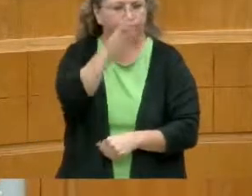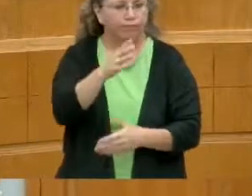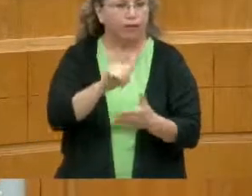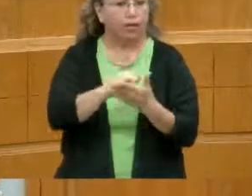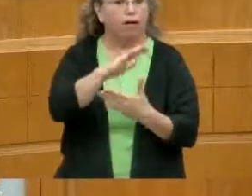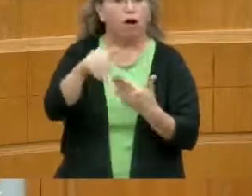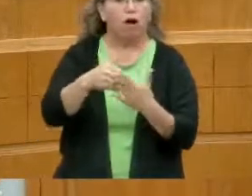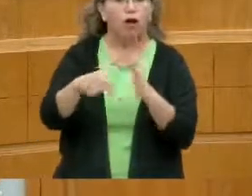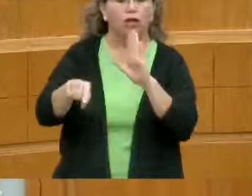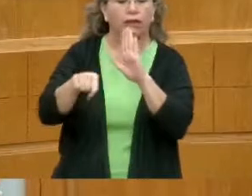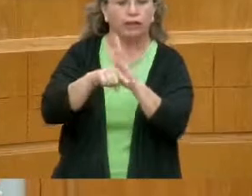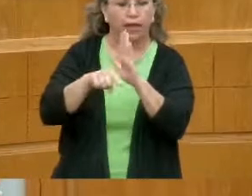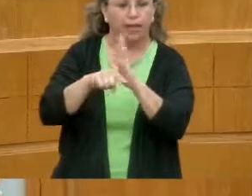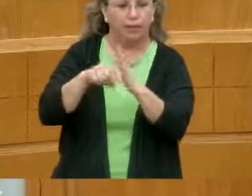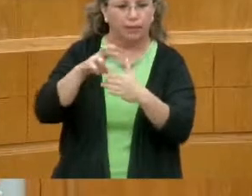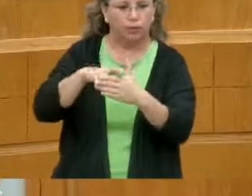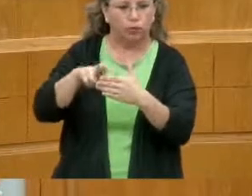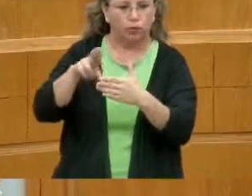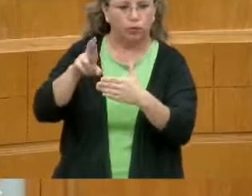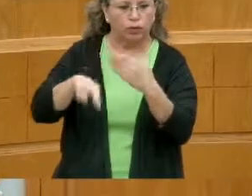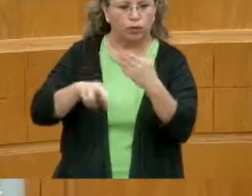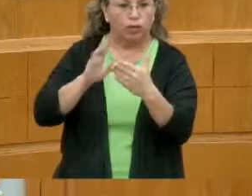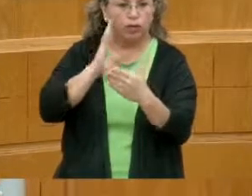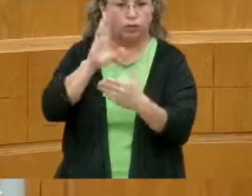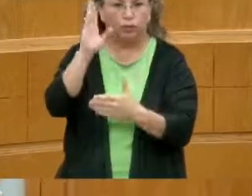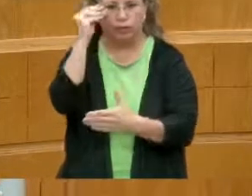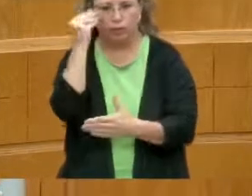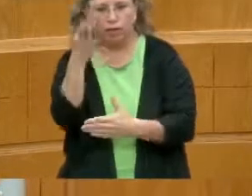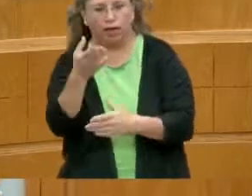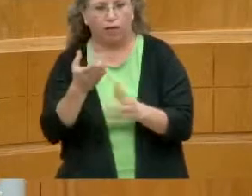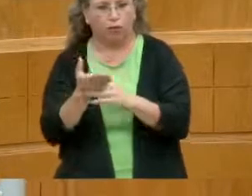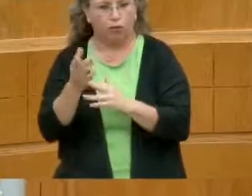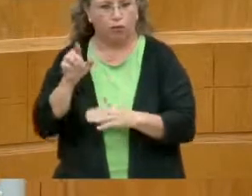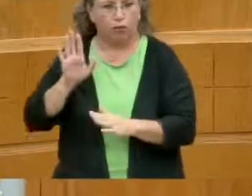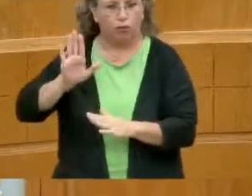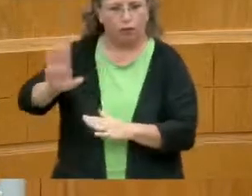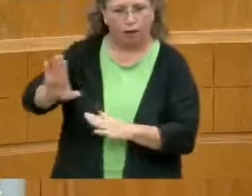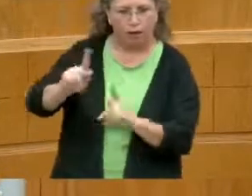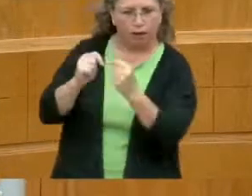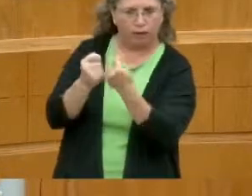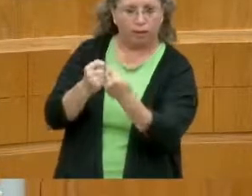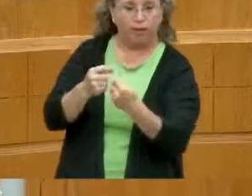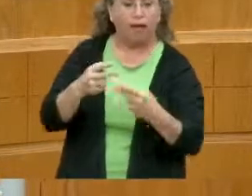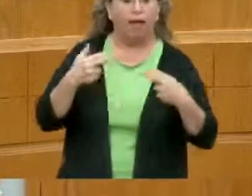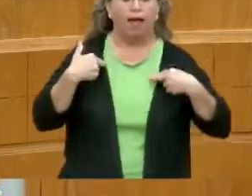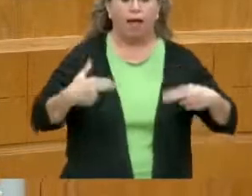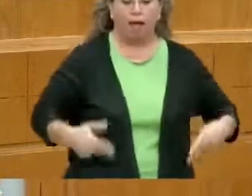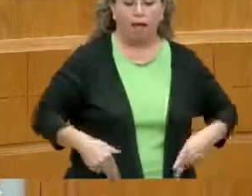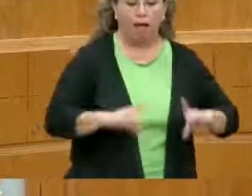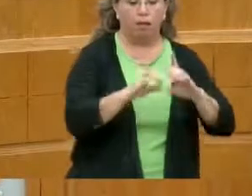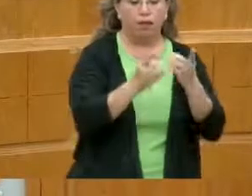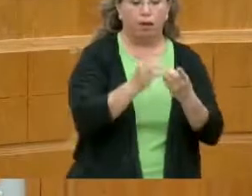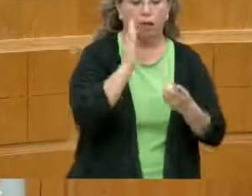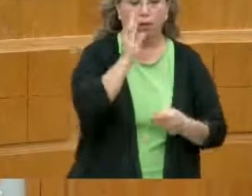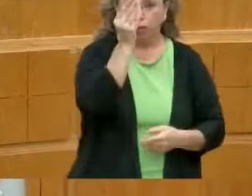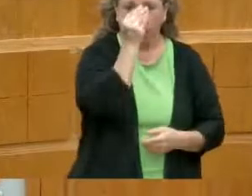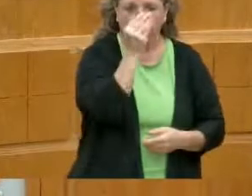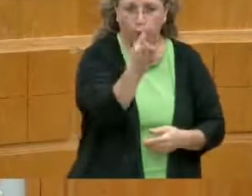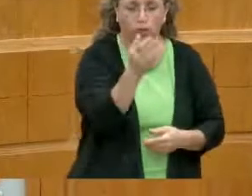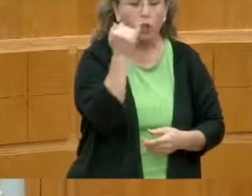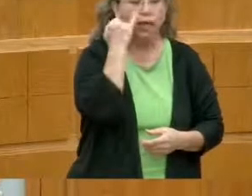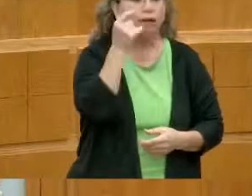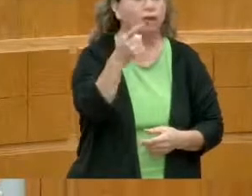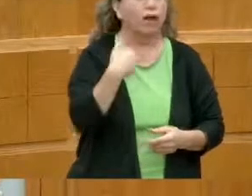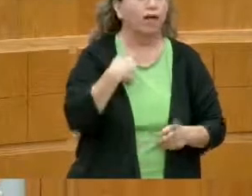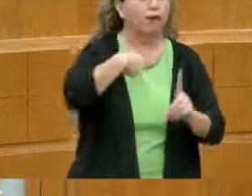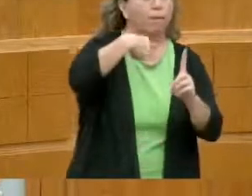given to you by the military testing team, not by the health district. The health district will only notify you if your results are positive